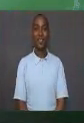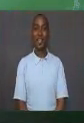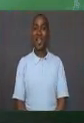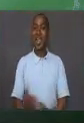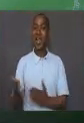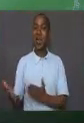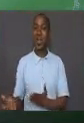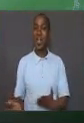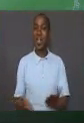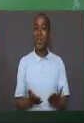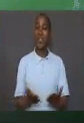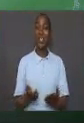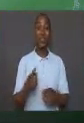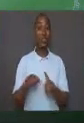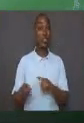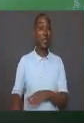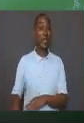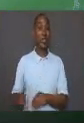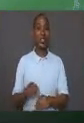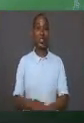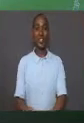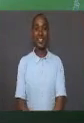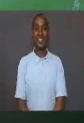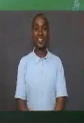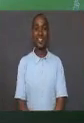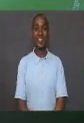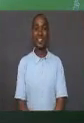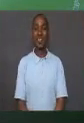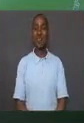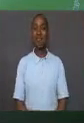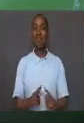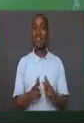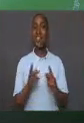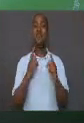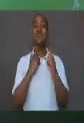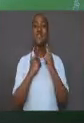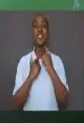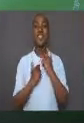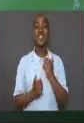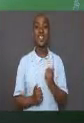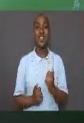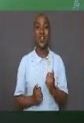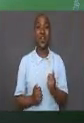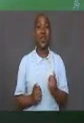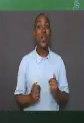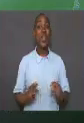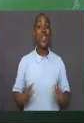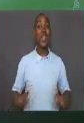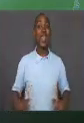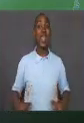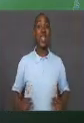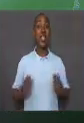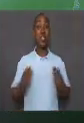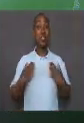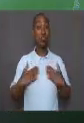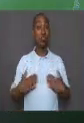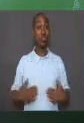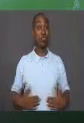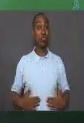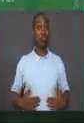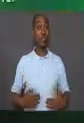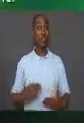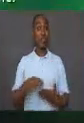Welcome back, students. It is interesting to learn about the functions of the human body, is it